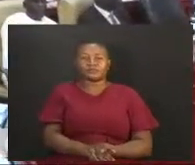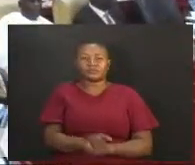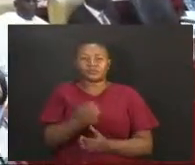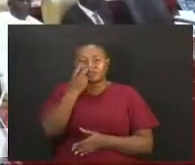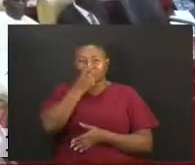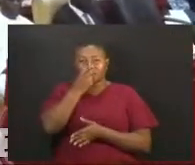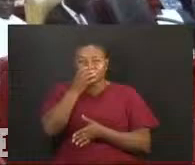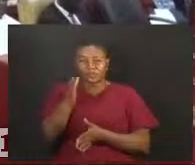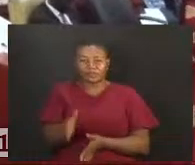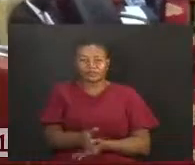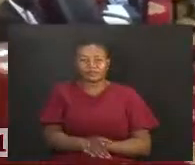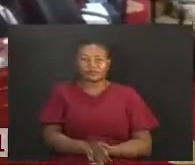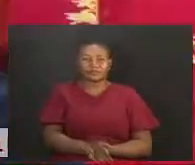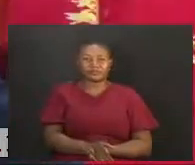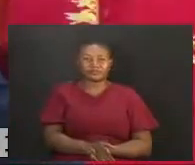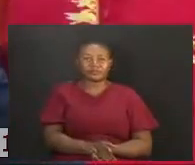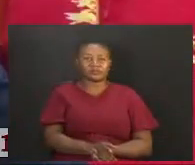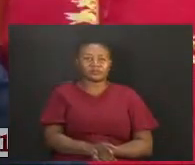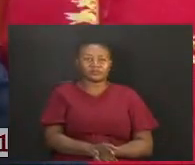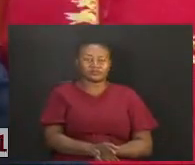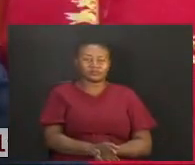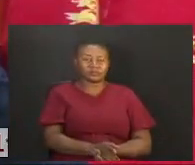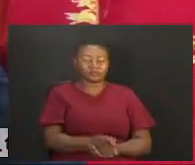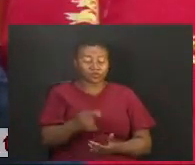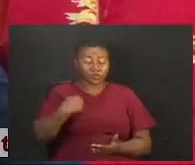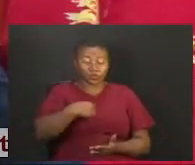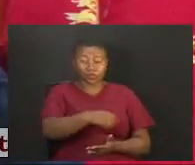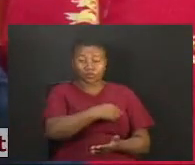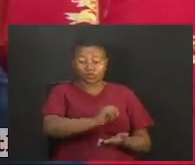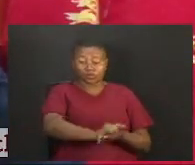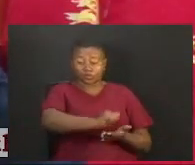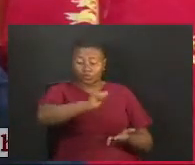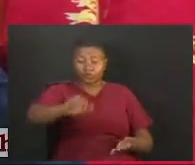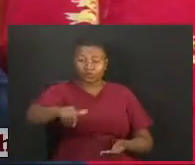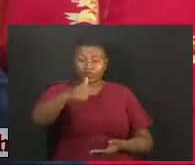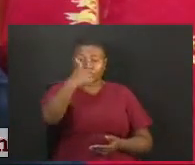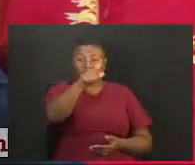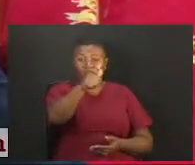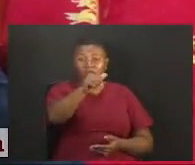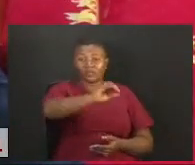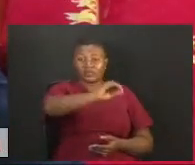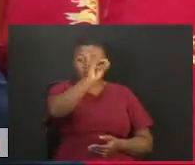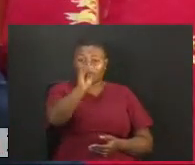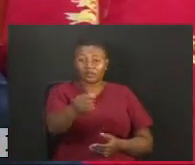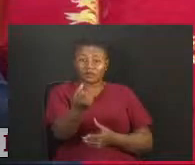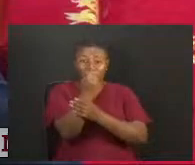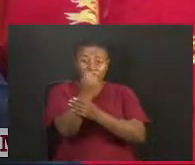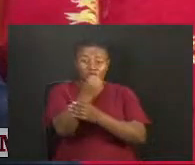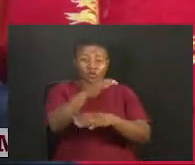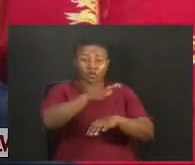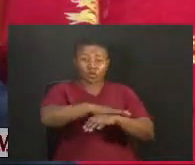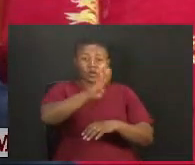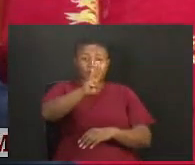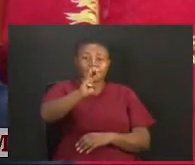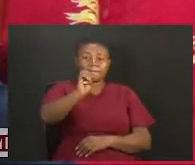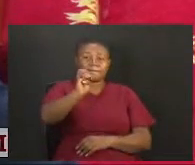Speaker, we will abolish the 10% withholding tax on betting.